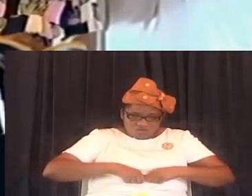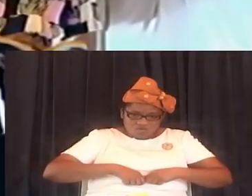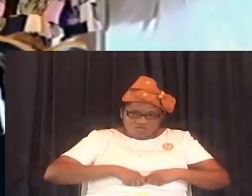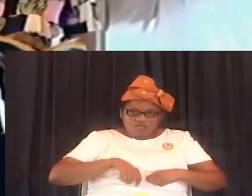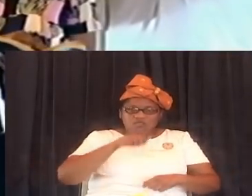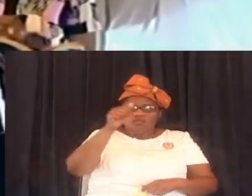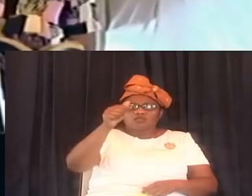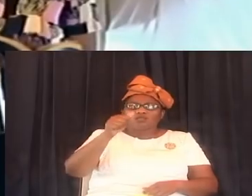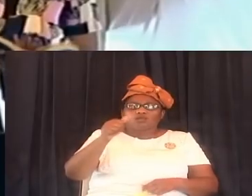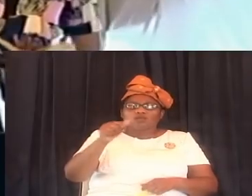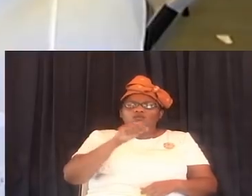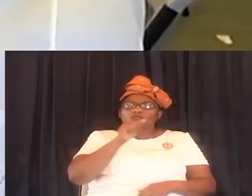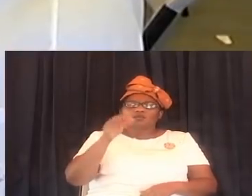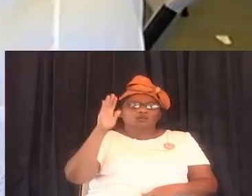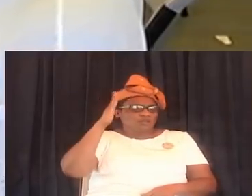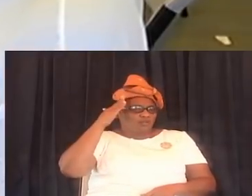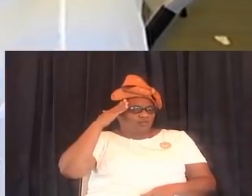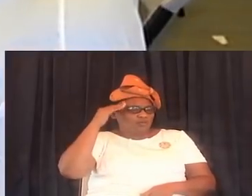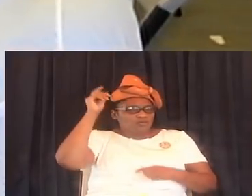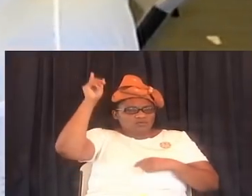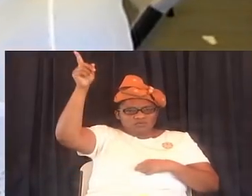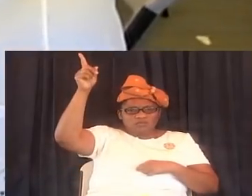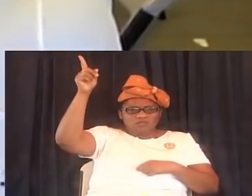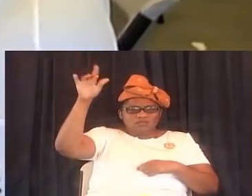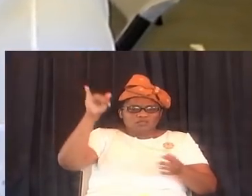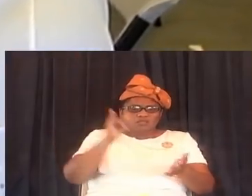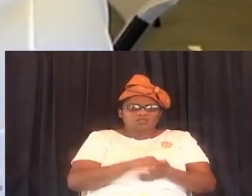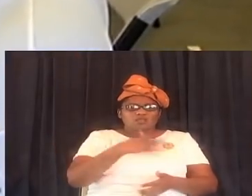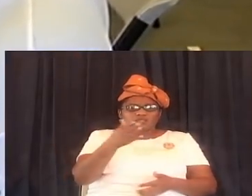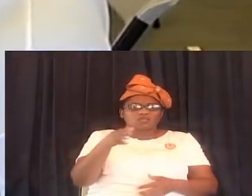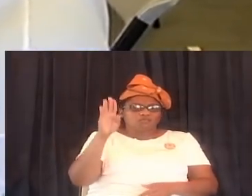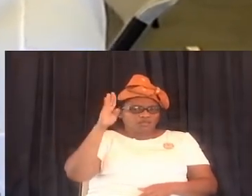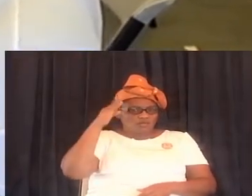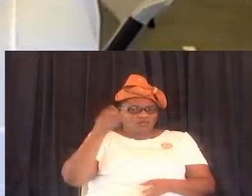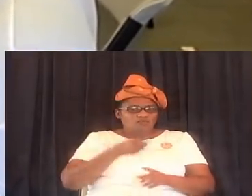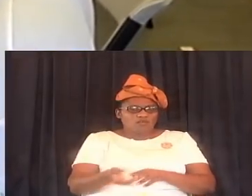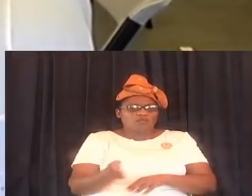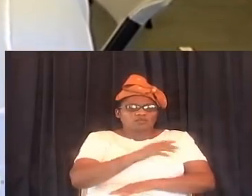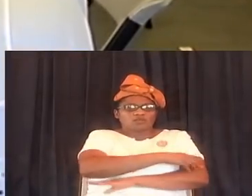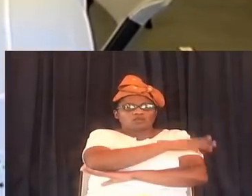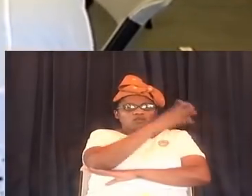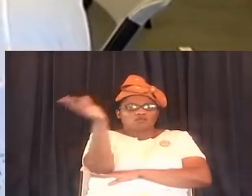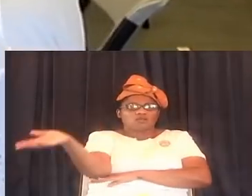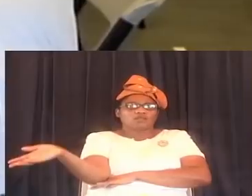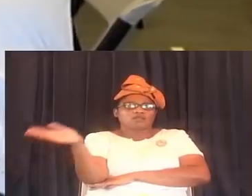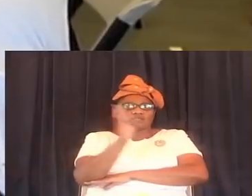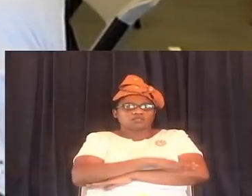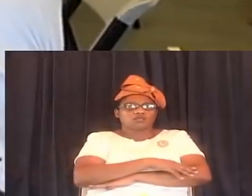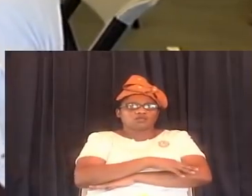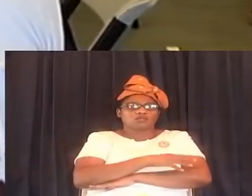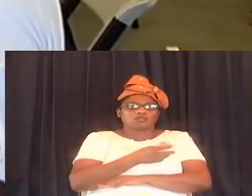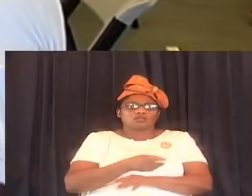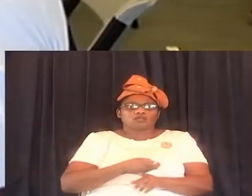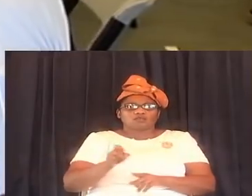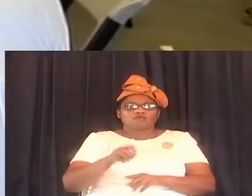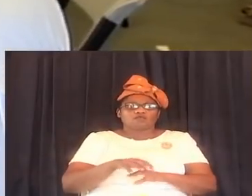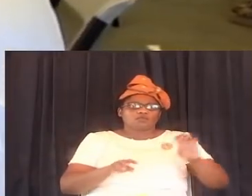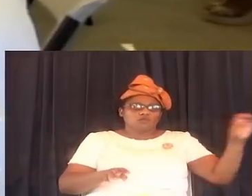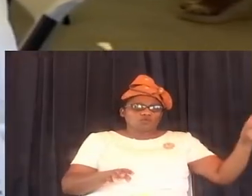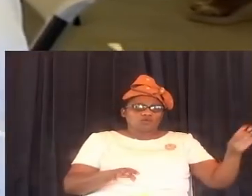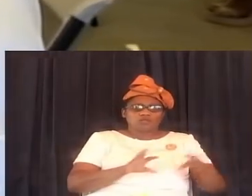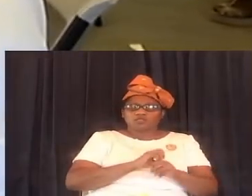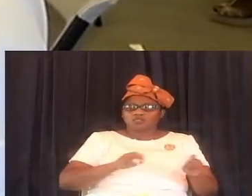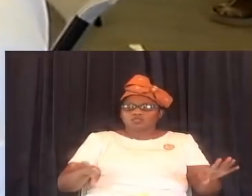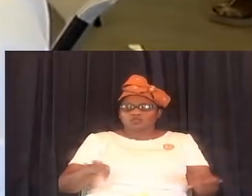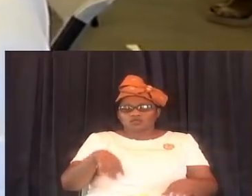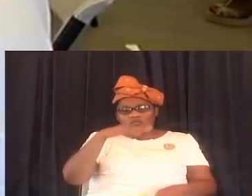me, that they may know from the rising of the sun and from the west that there is none beside me.